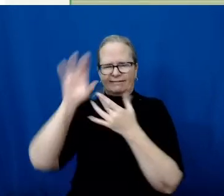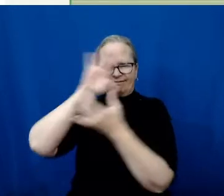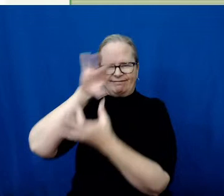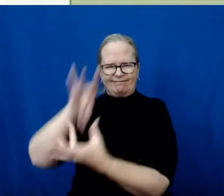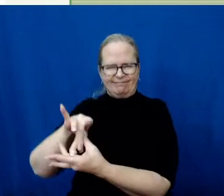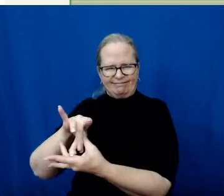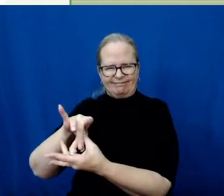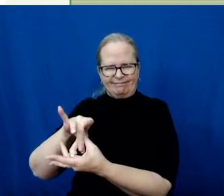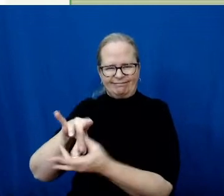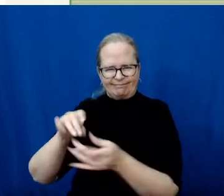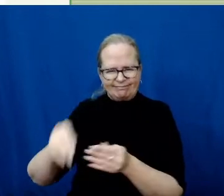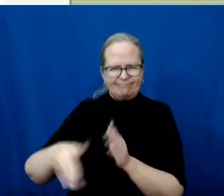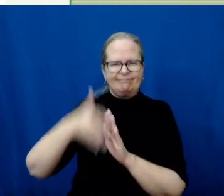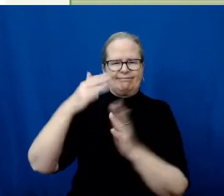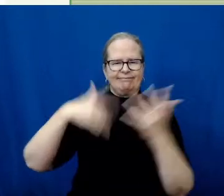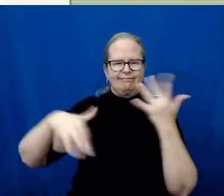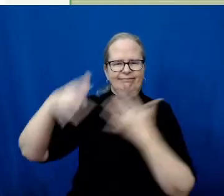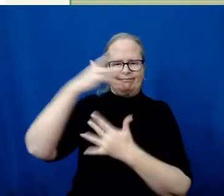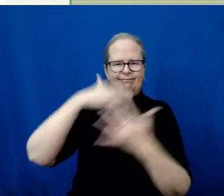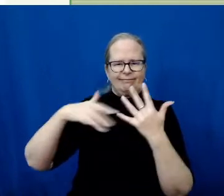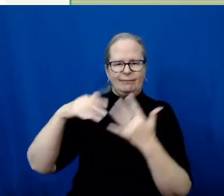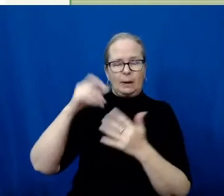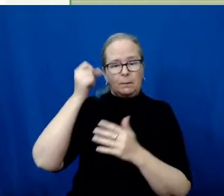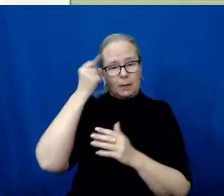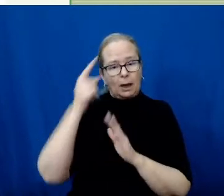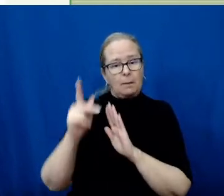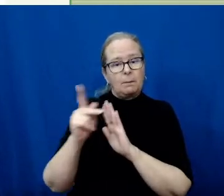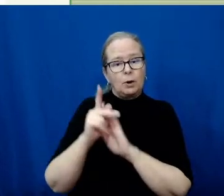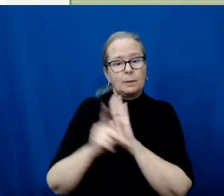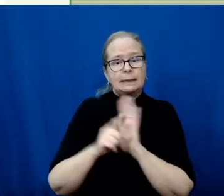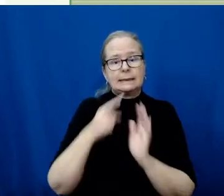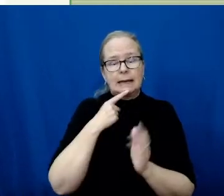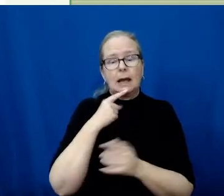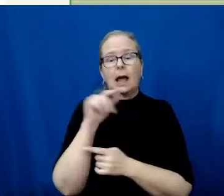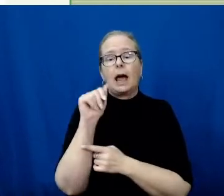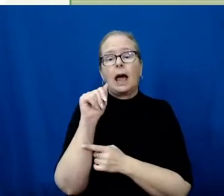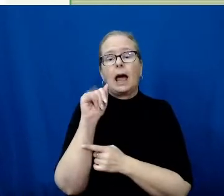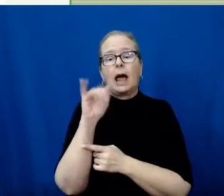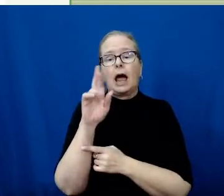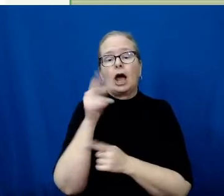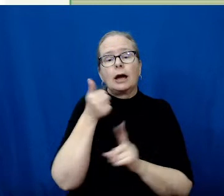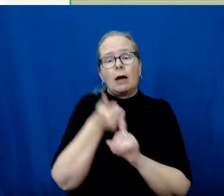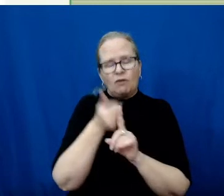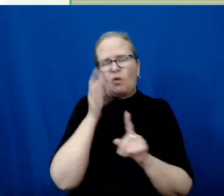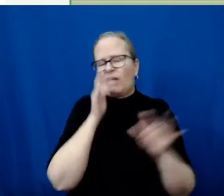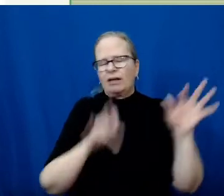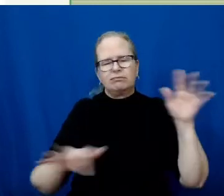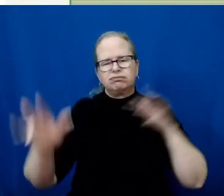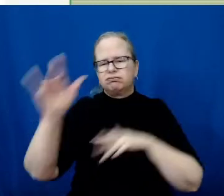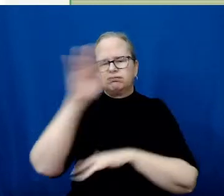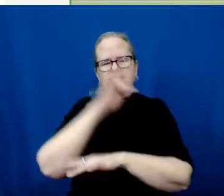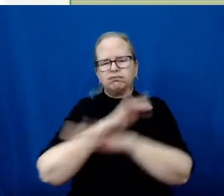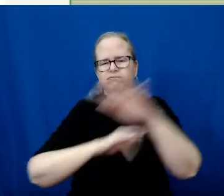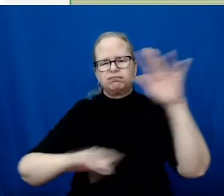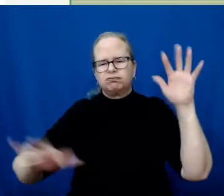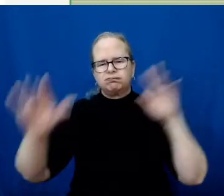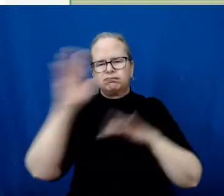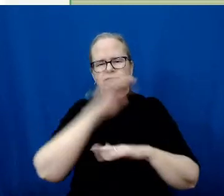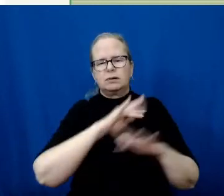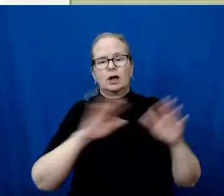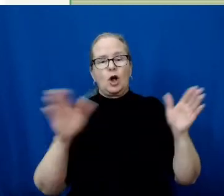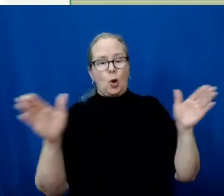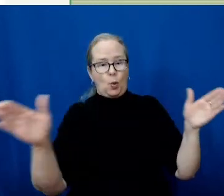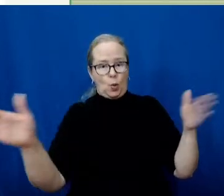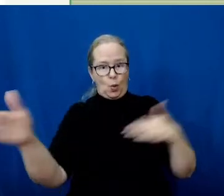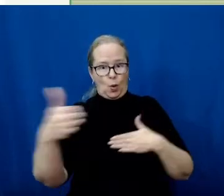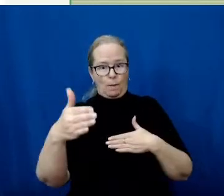want to prevent any air from a room that you've assigned as the isolation room to move anywhere where there's going to be people